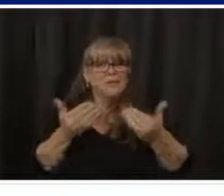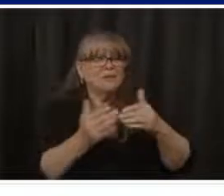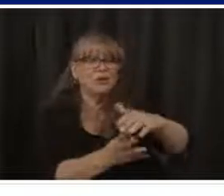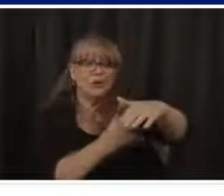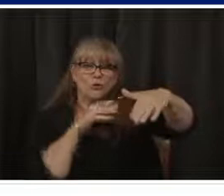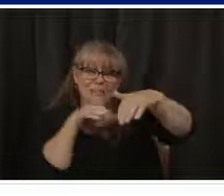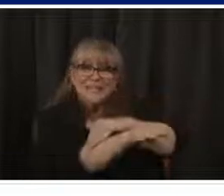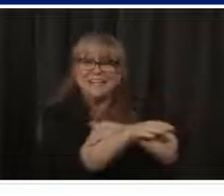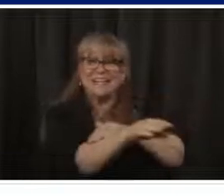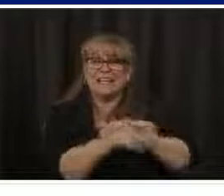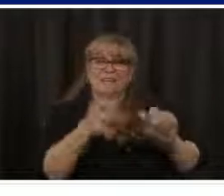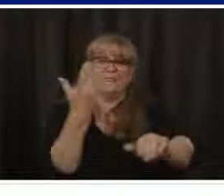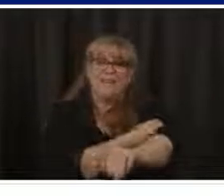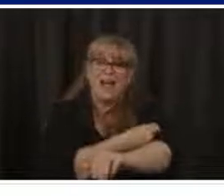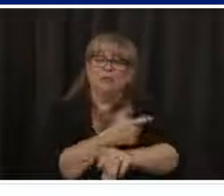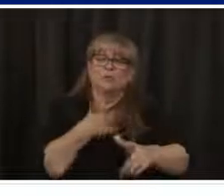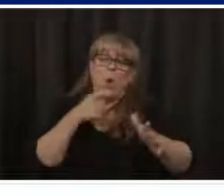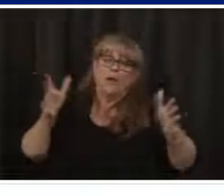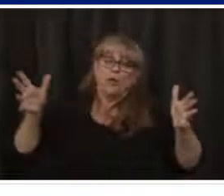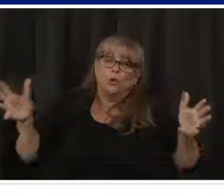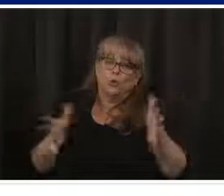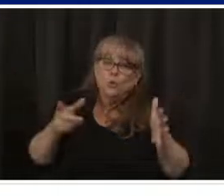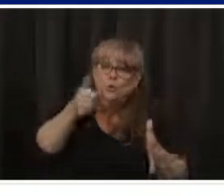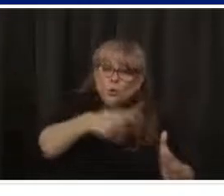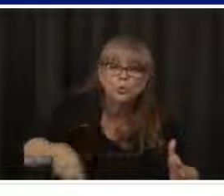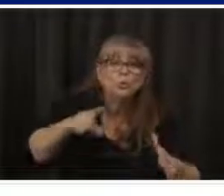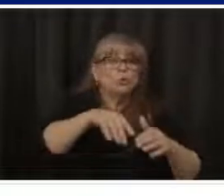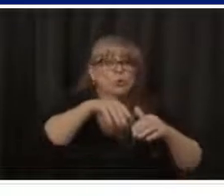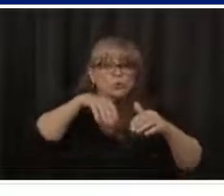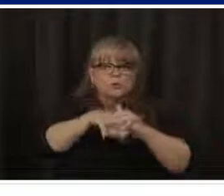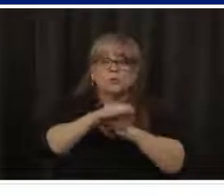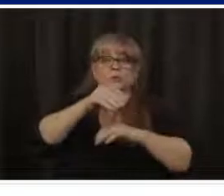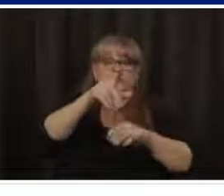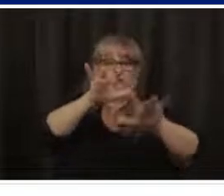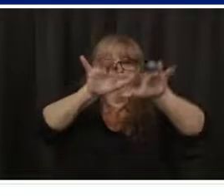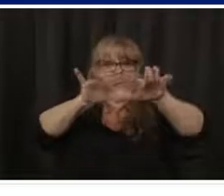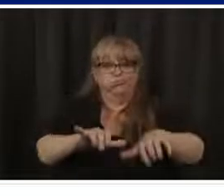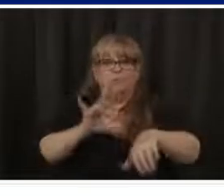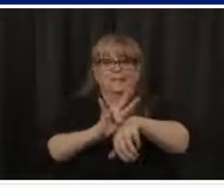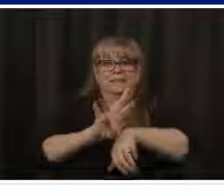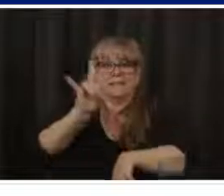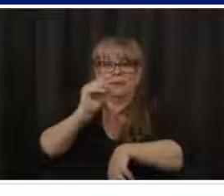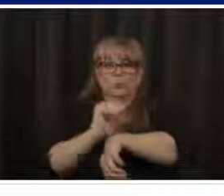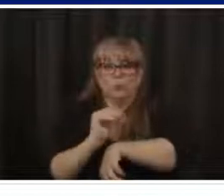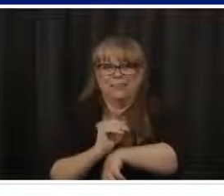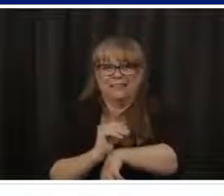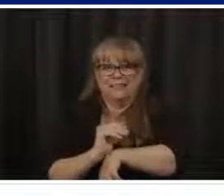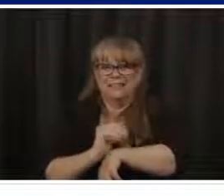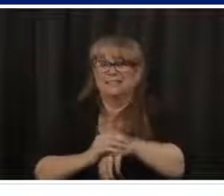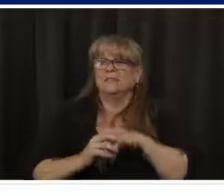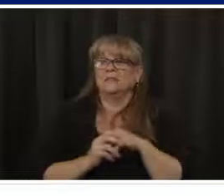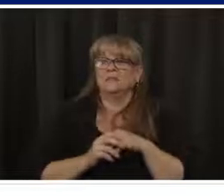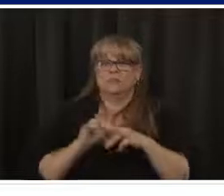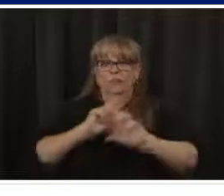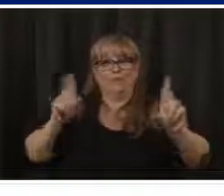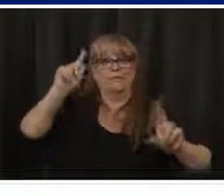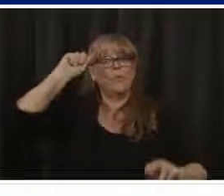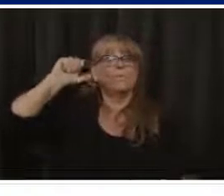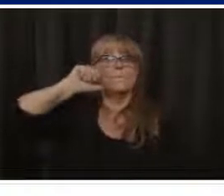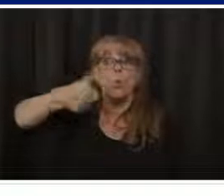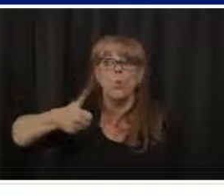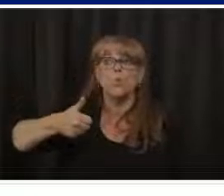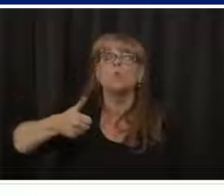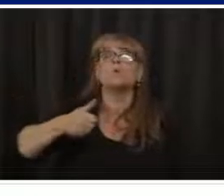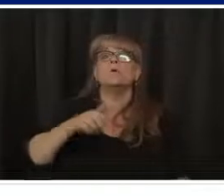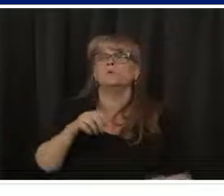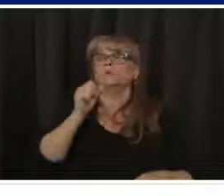you to do that. It's open till 7 p.m., so you can do it after work today. Specifically, Ball Arena / Pepsi Center is open Monday